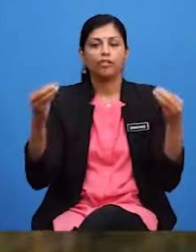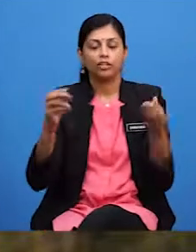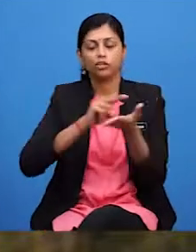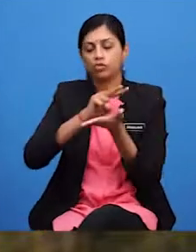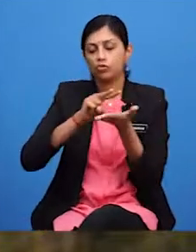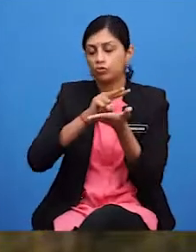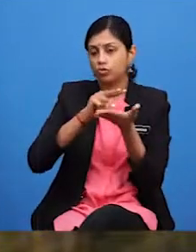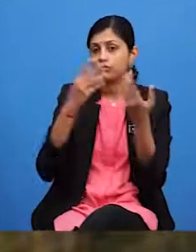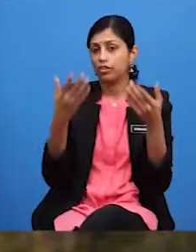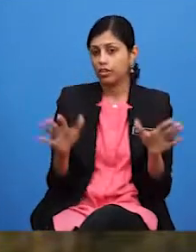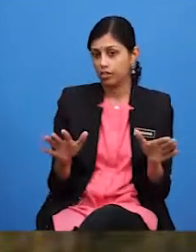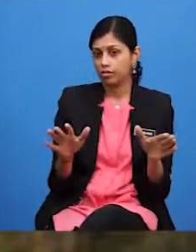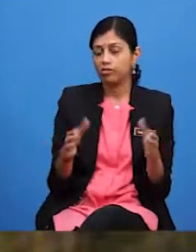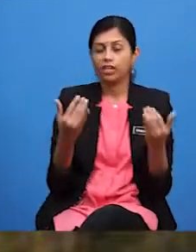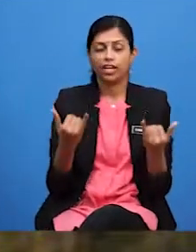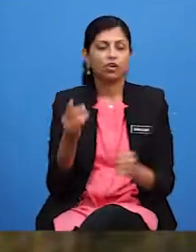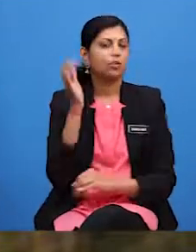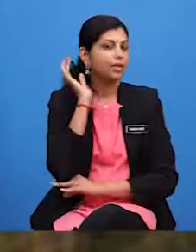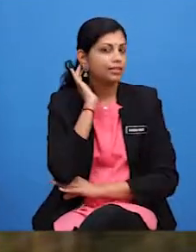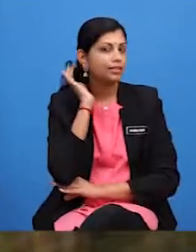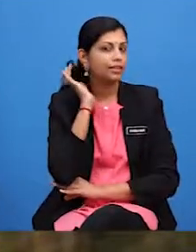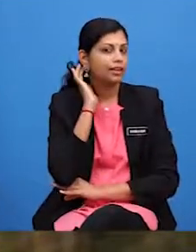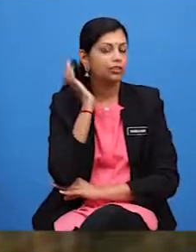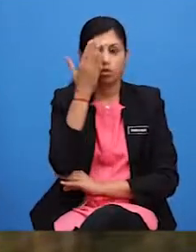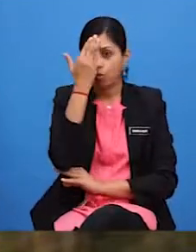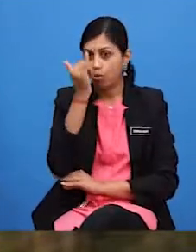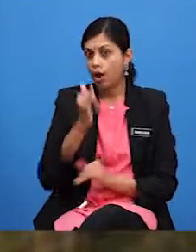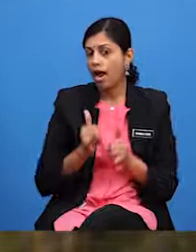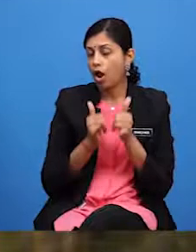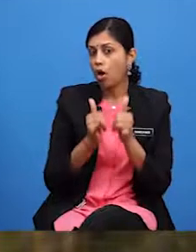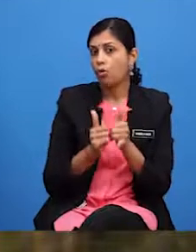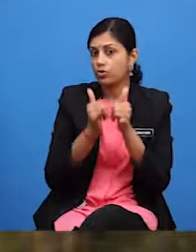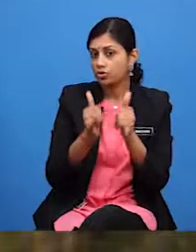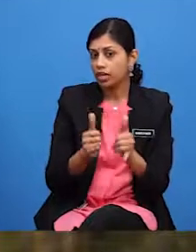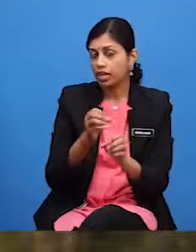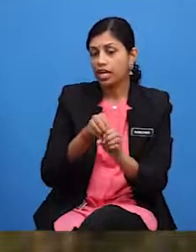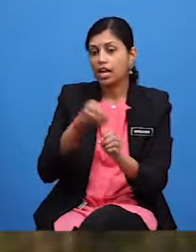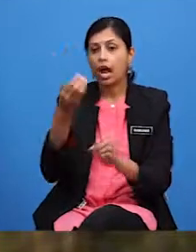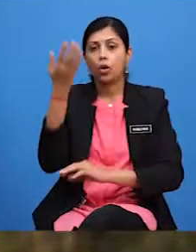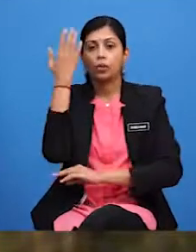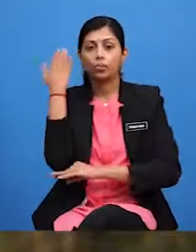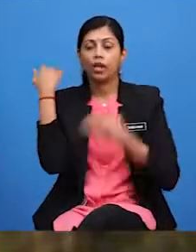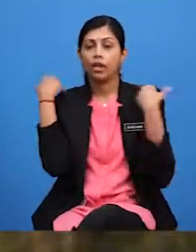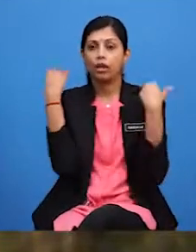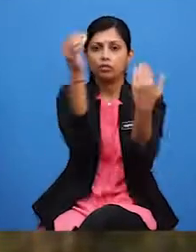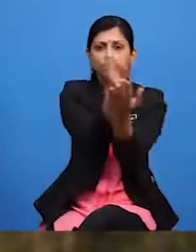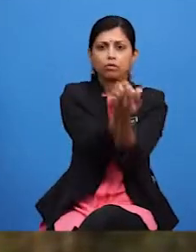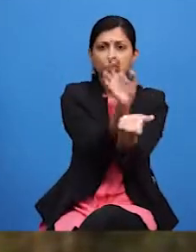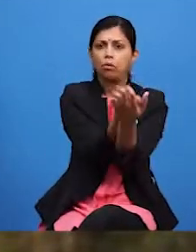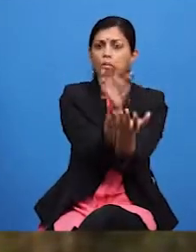it does make sense why Australian Outback has crocodiles and many other kinds